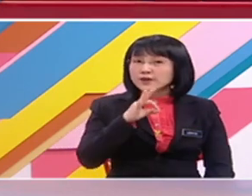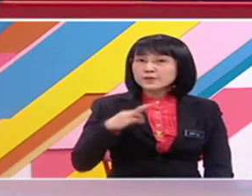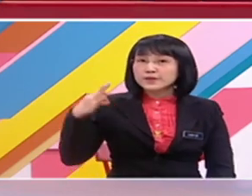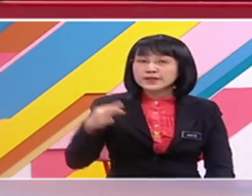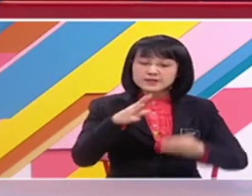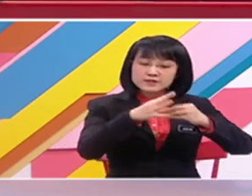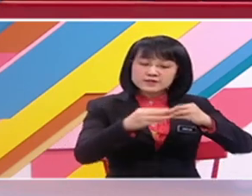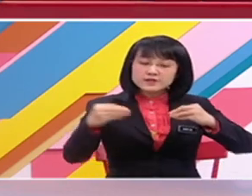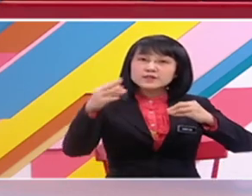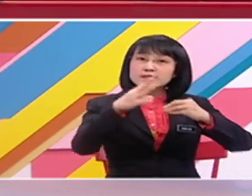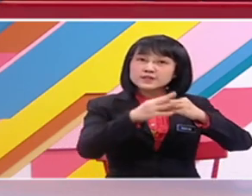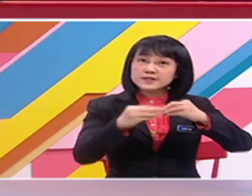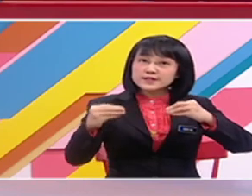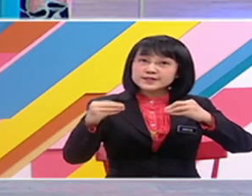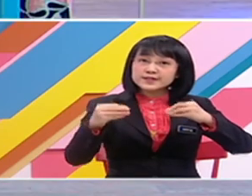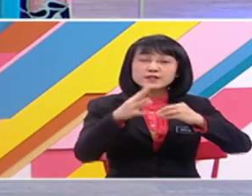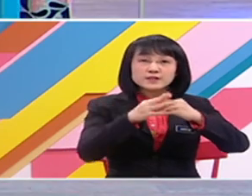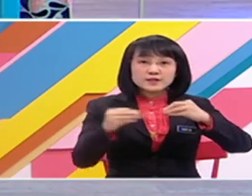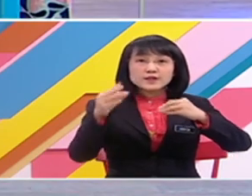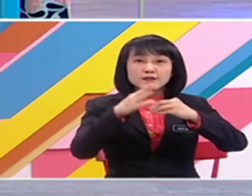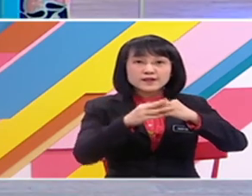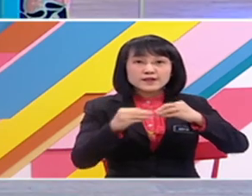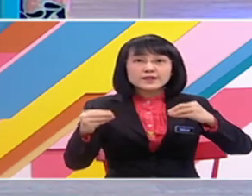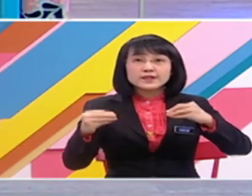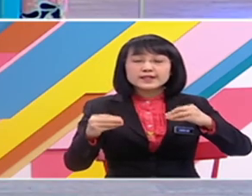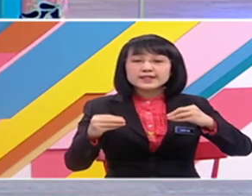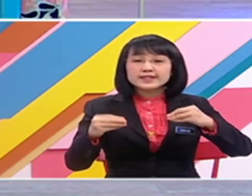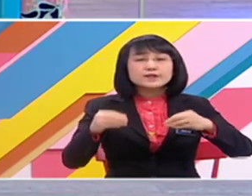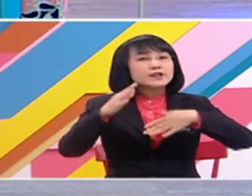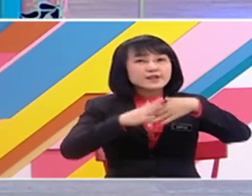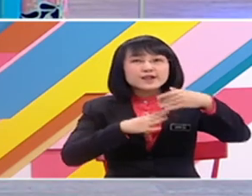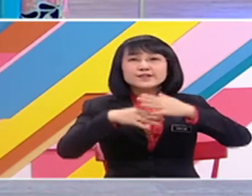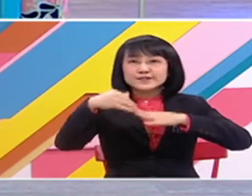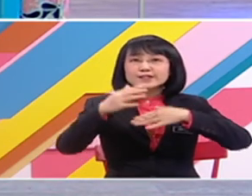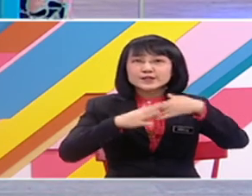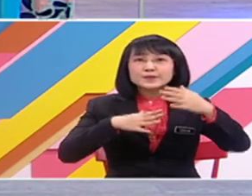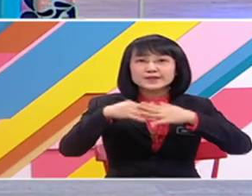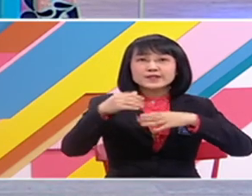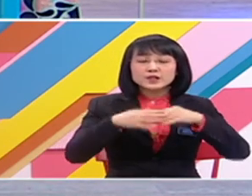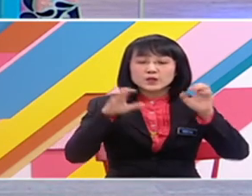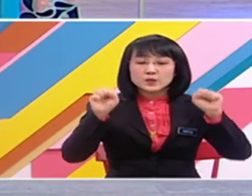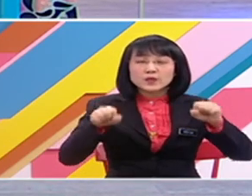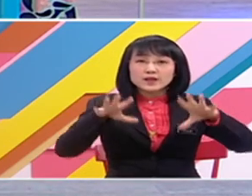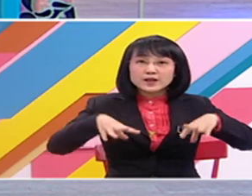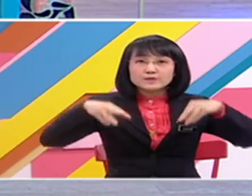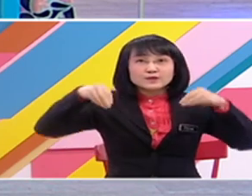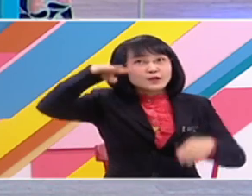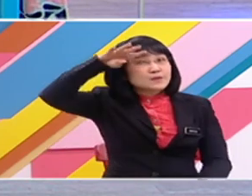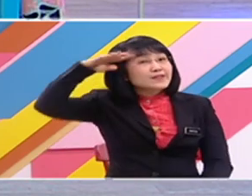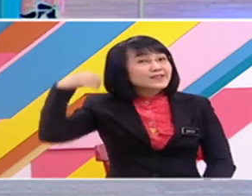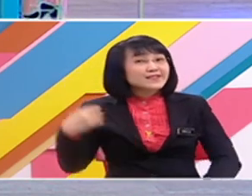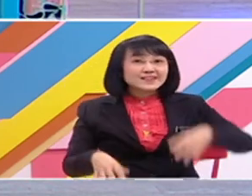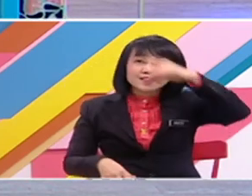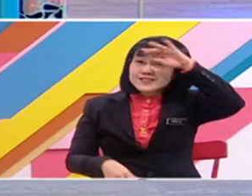cotton. Oh. The cotton fabric is breathable and it can absorb the sweat.